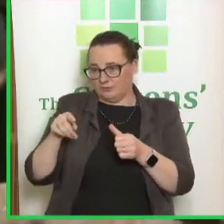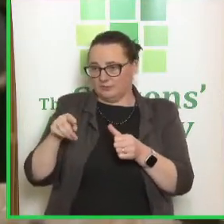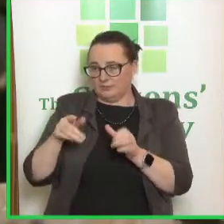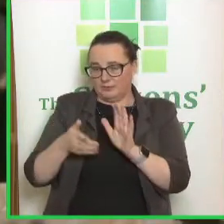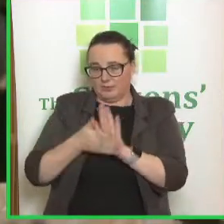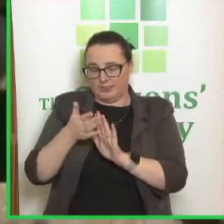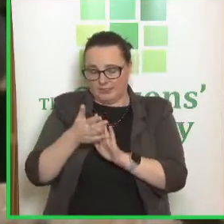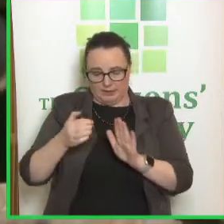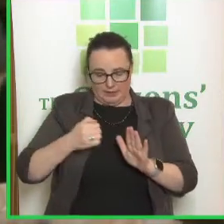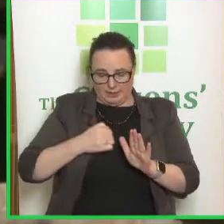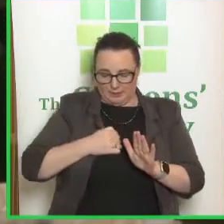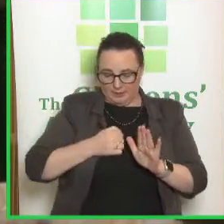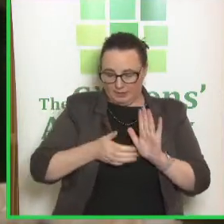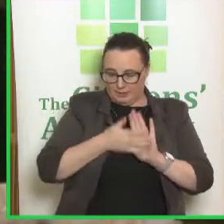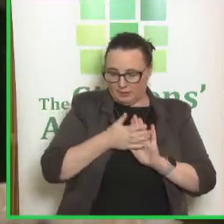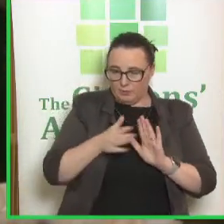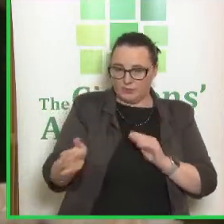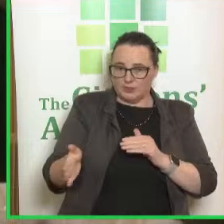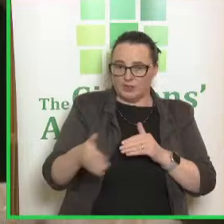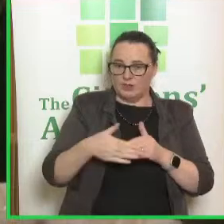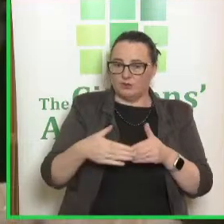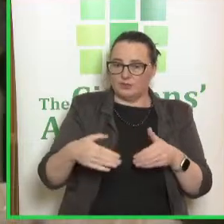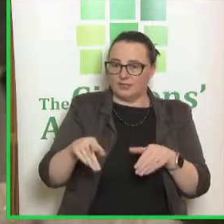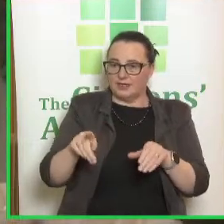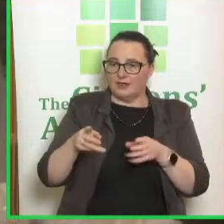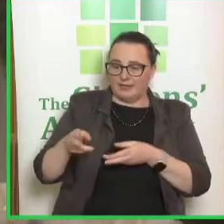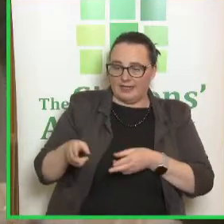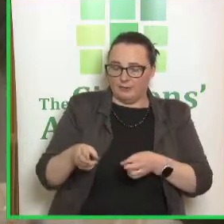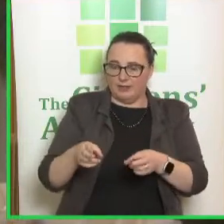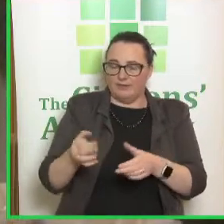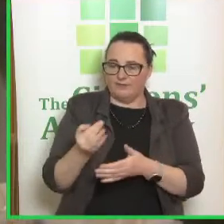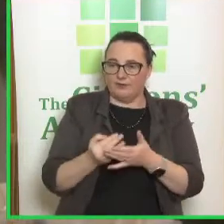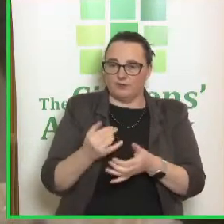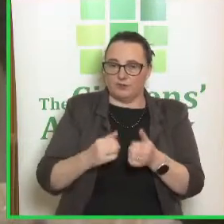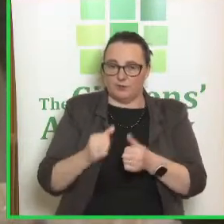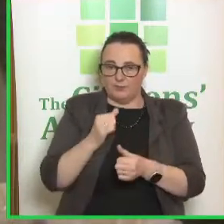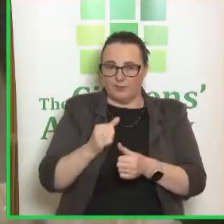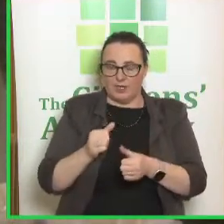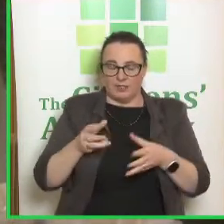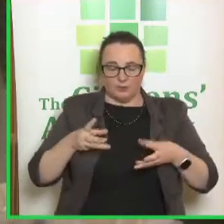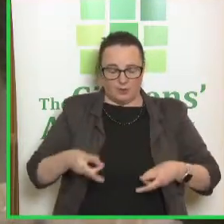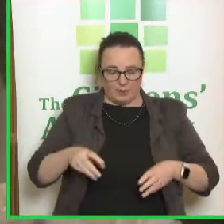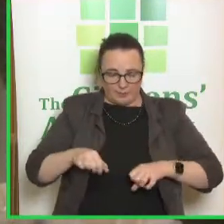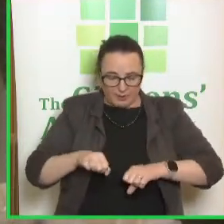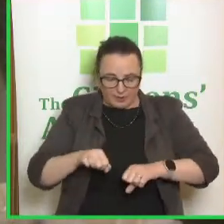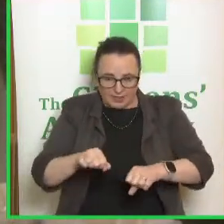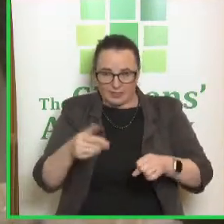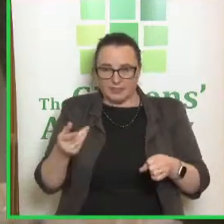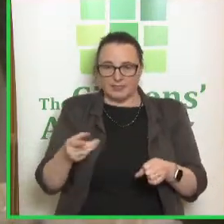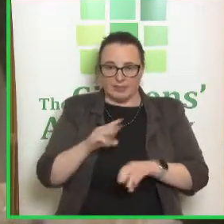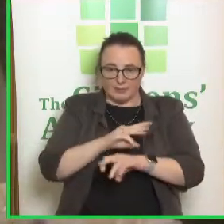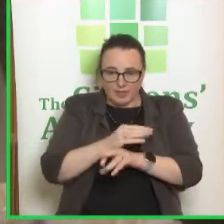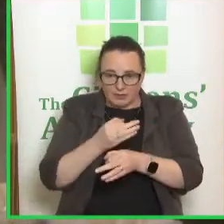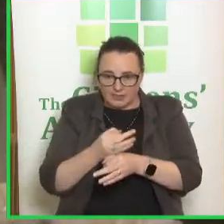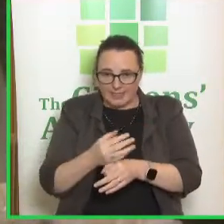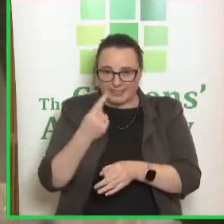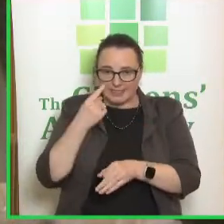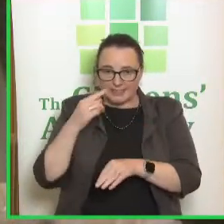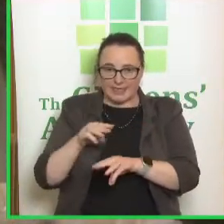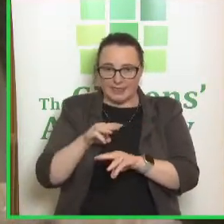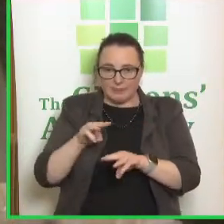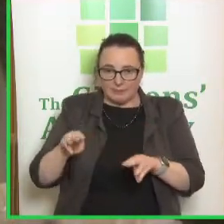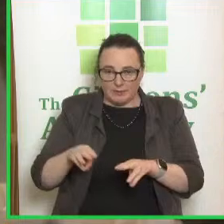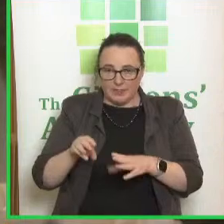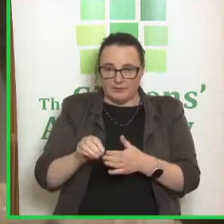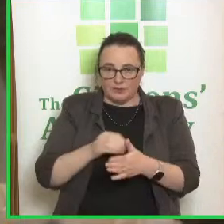have my office on was closed a few years ago. There's women in there with buggies, there's parents, and to see people having